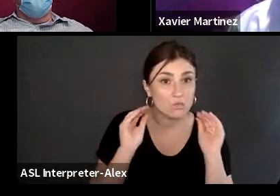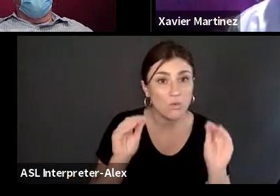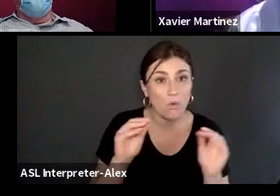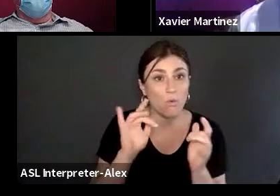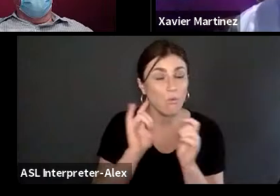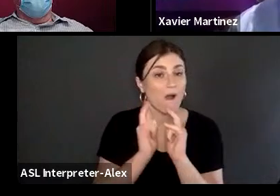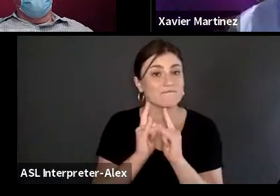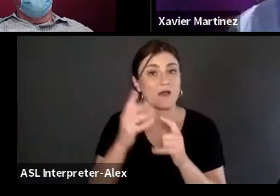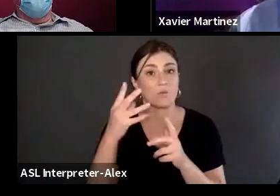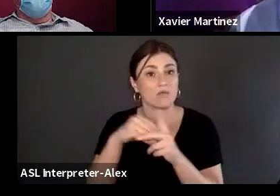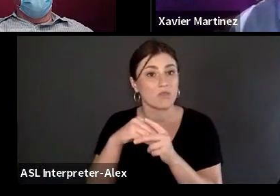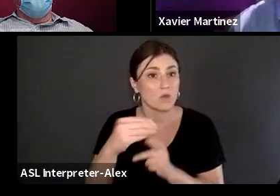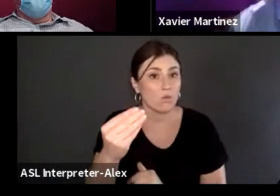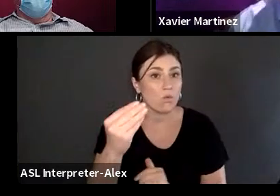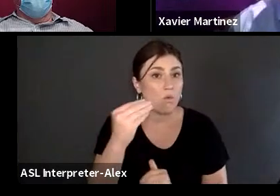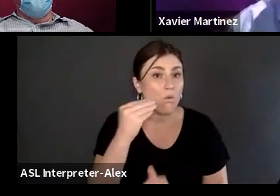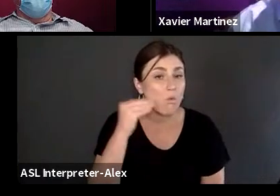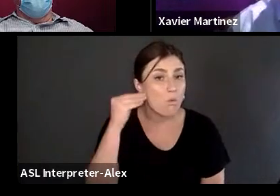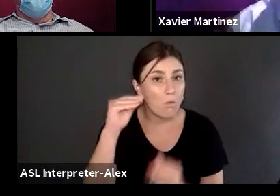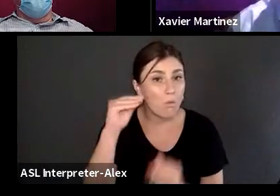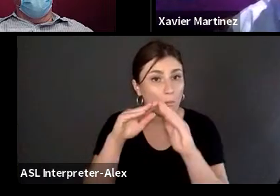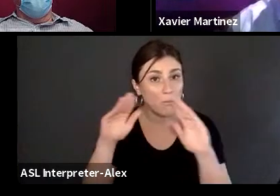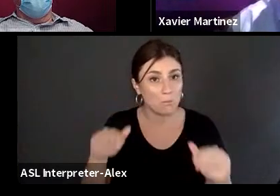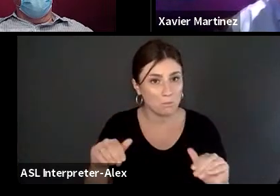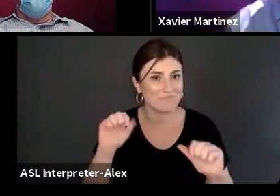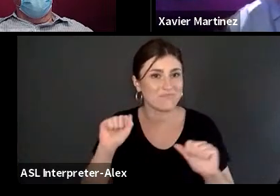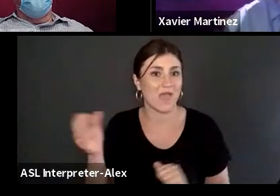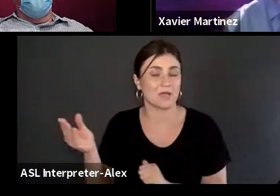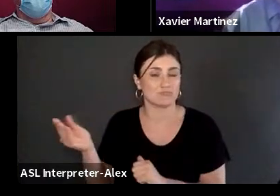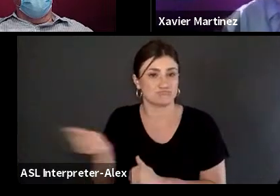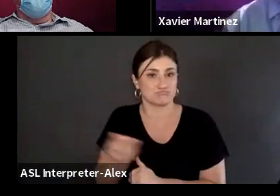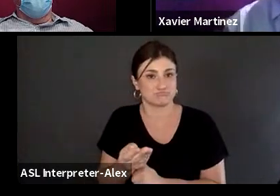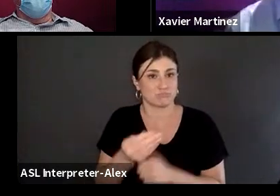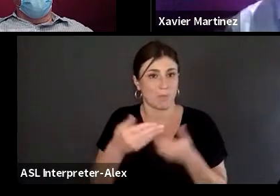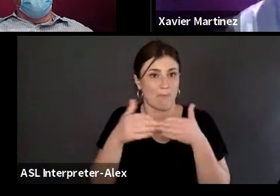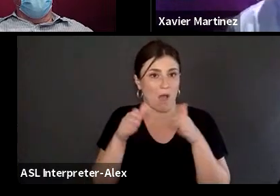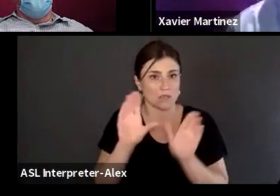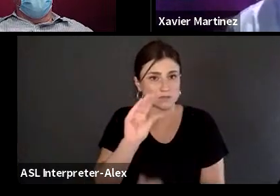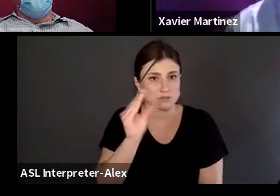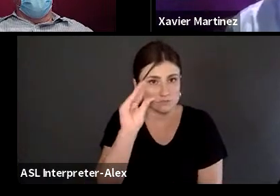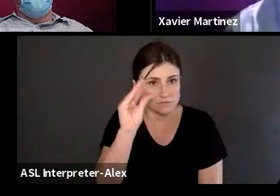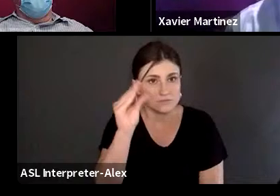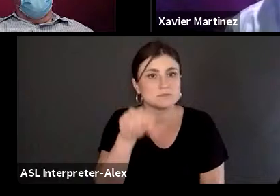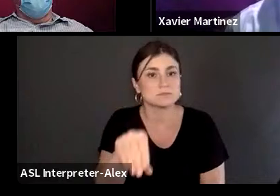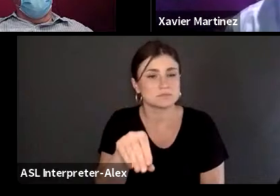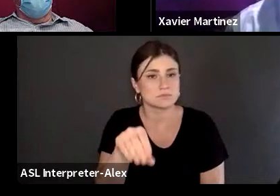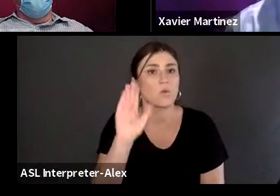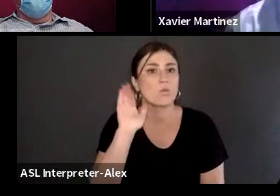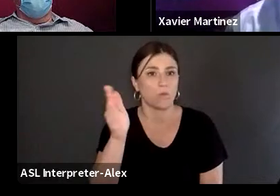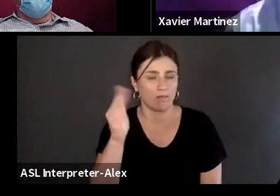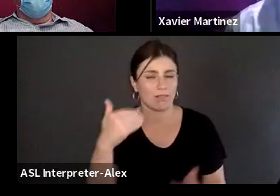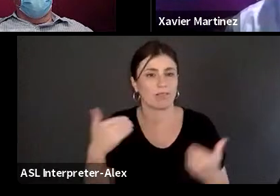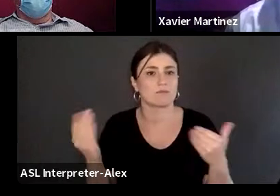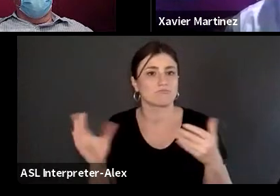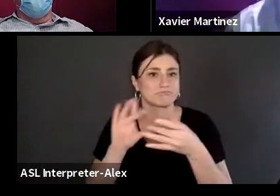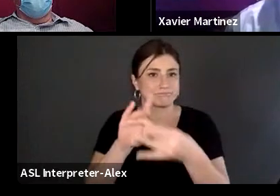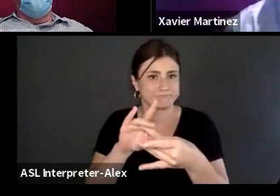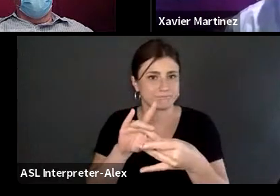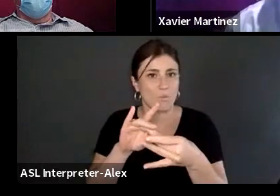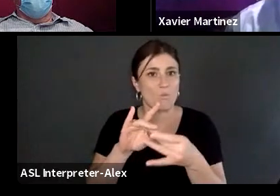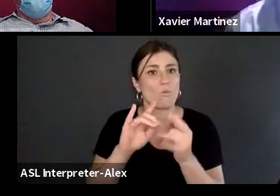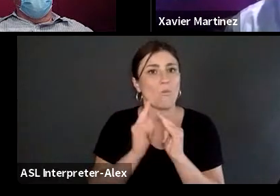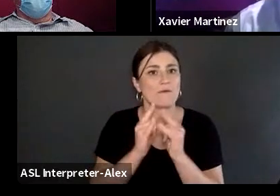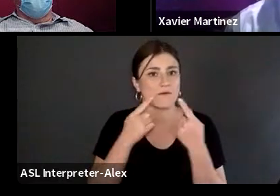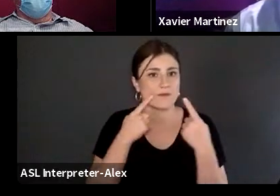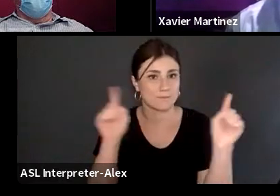another collaboration that the county undertook with our partner at Northern New Mexico College. I